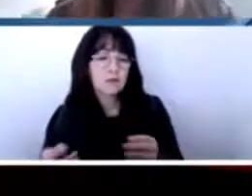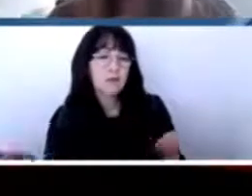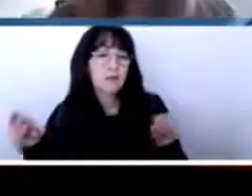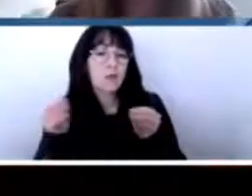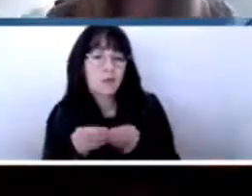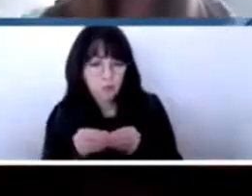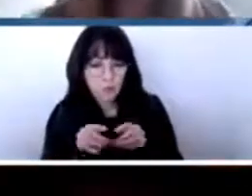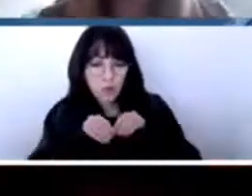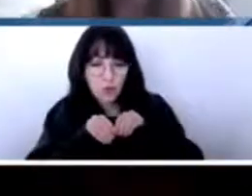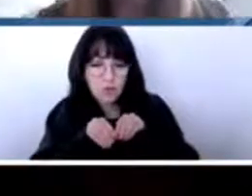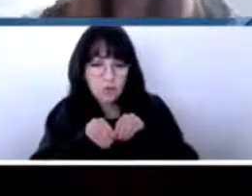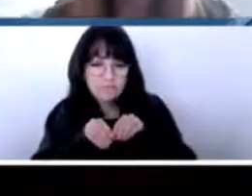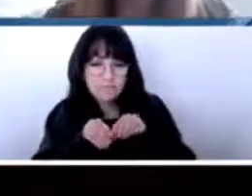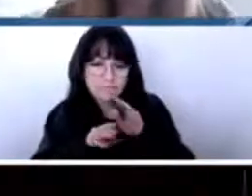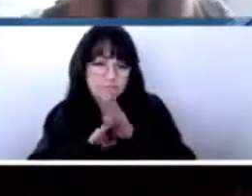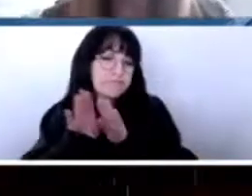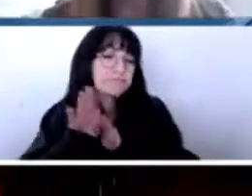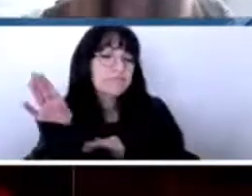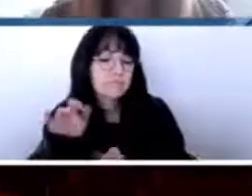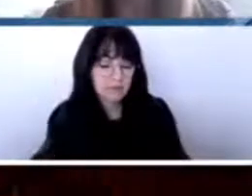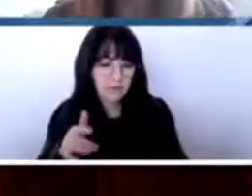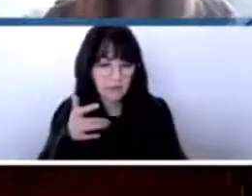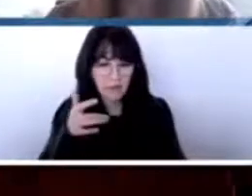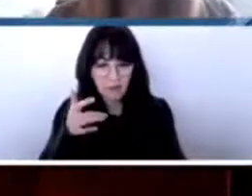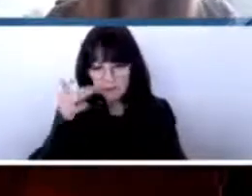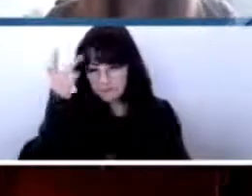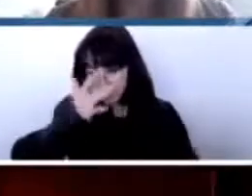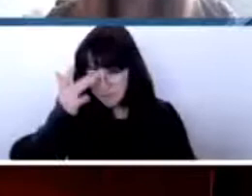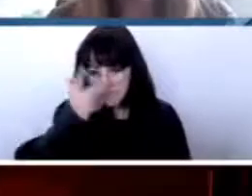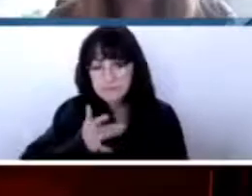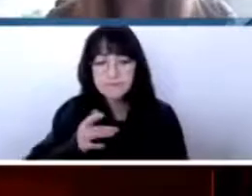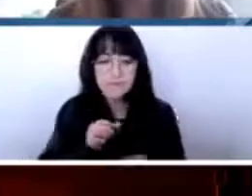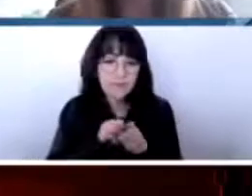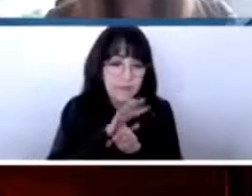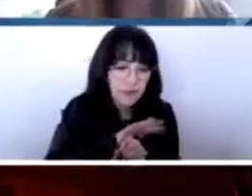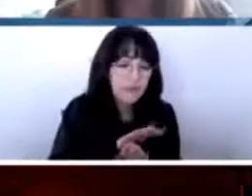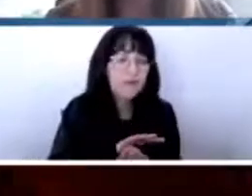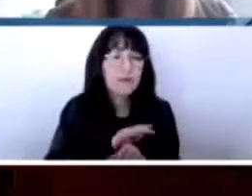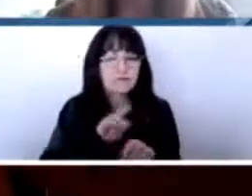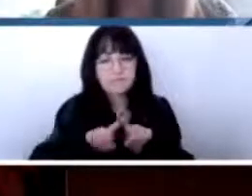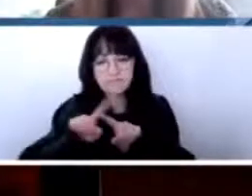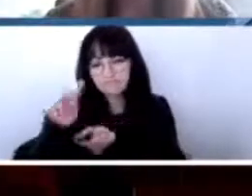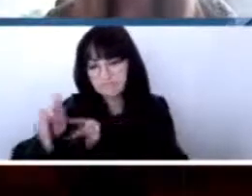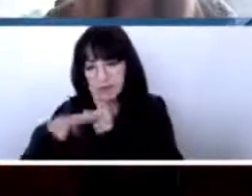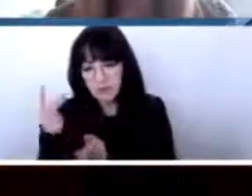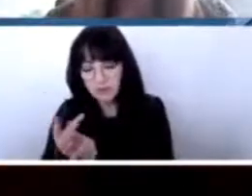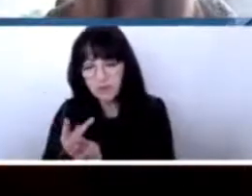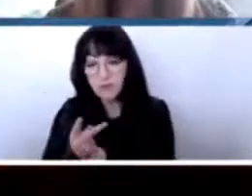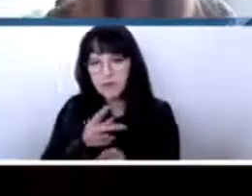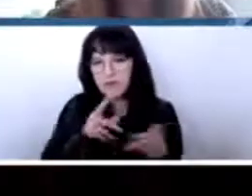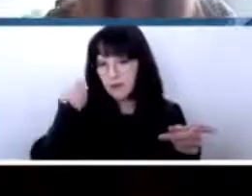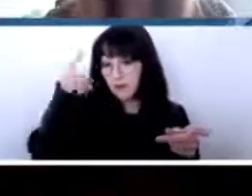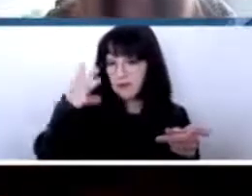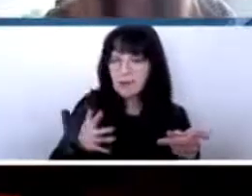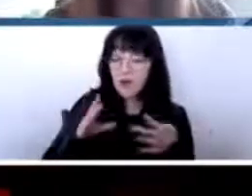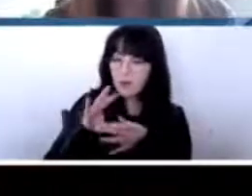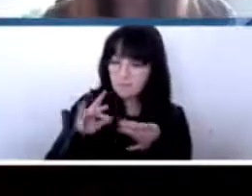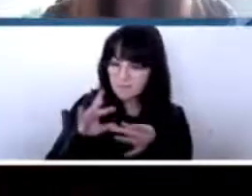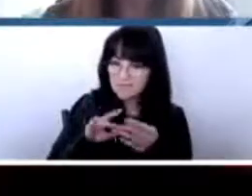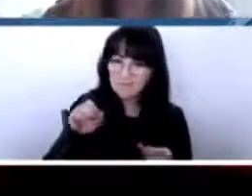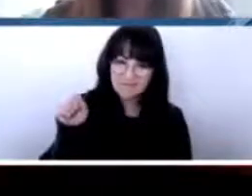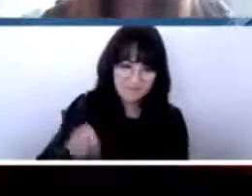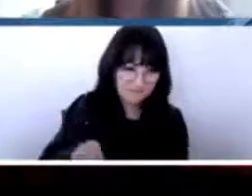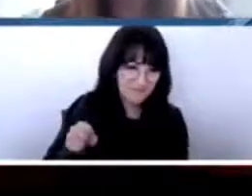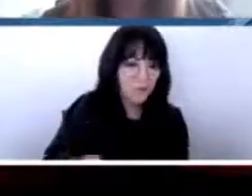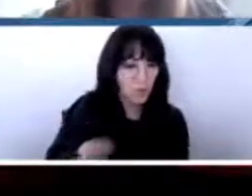number one goal, as we continue to say, is to get those numbers up higher, to get to the kind of immunity that you're talking to. And in the